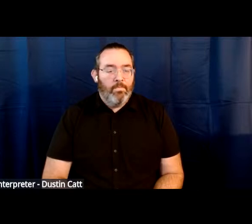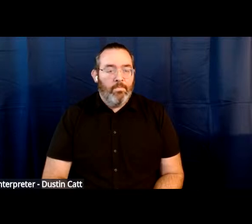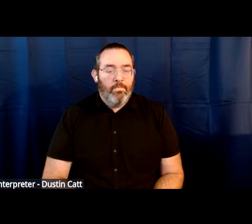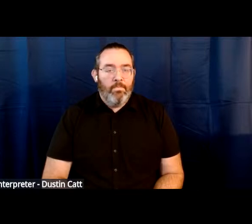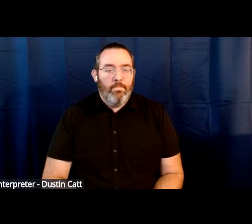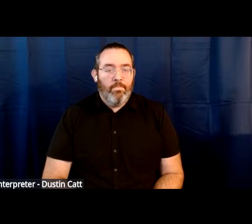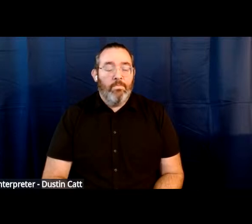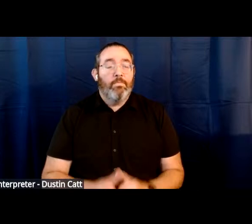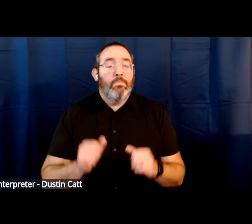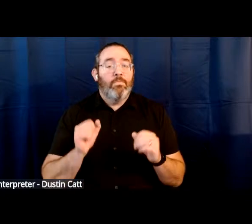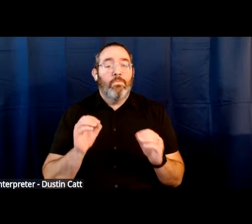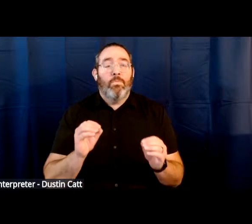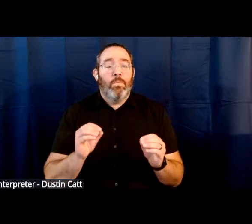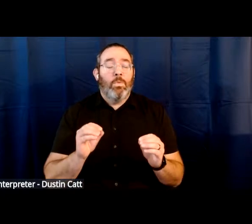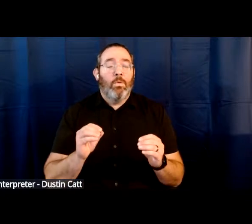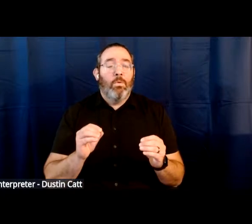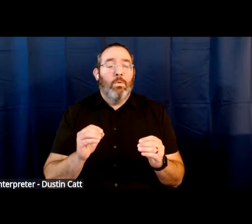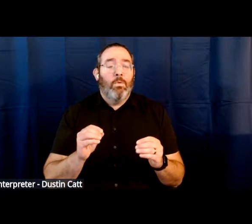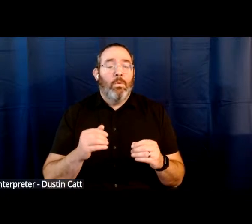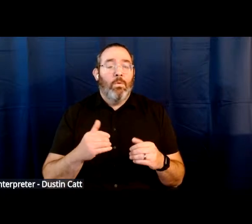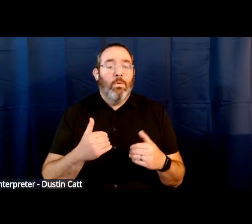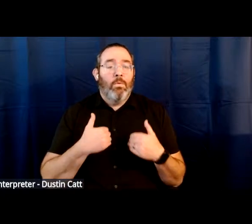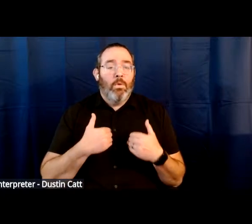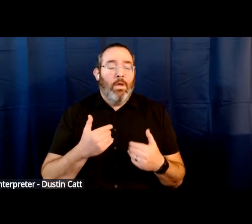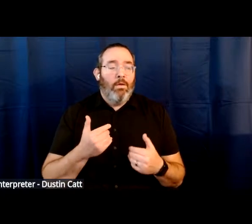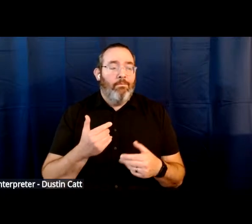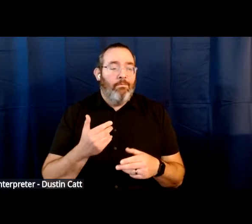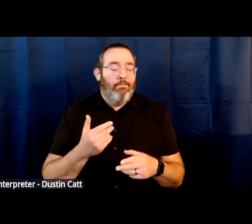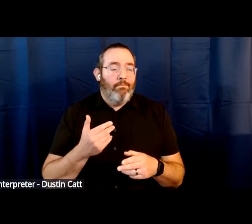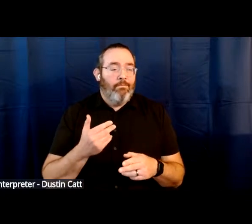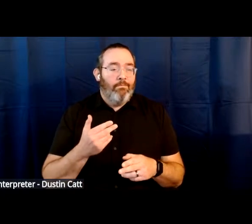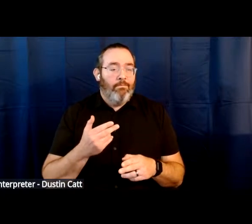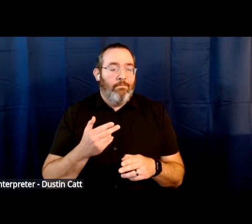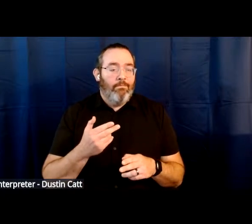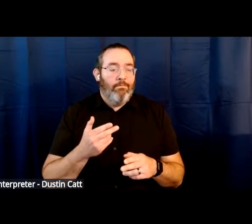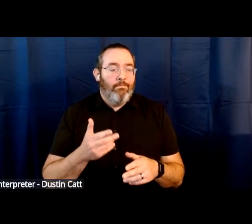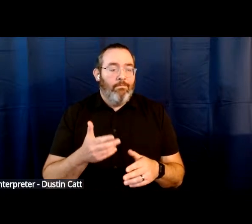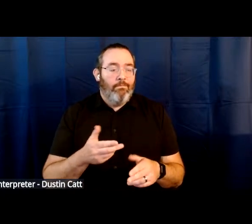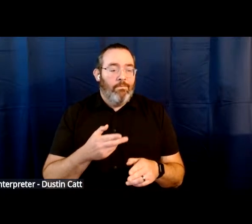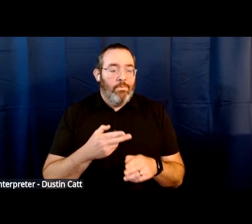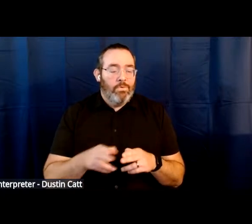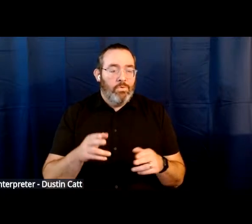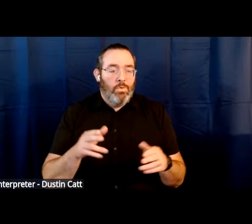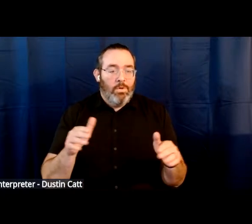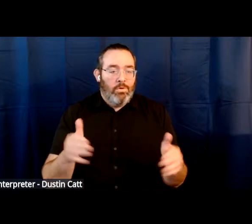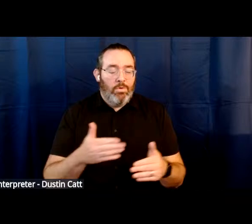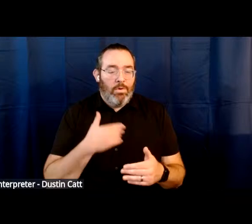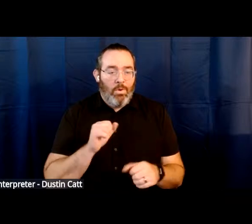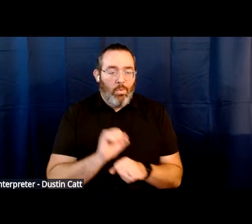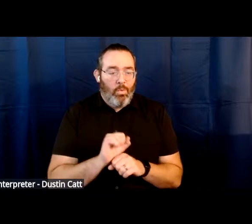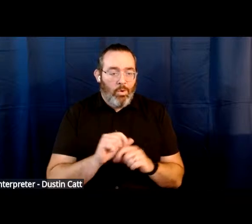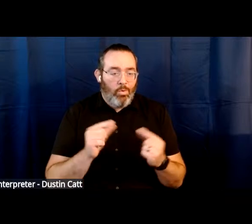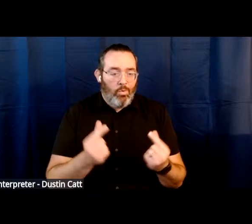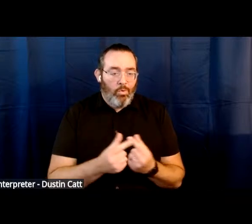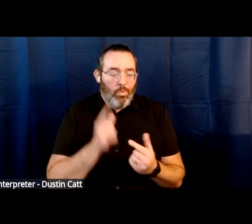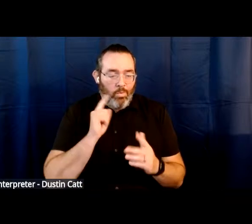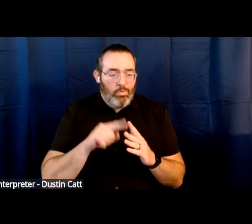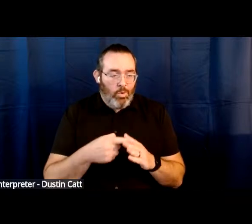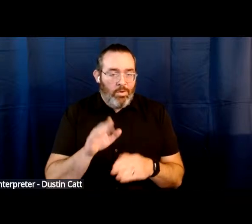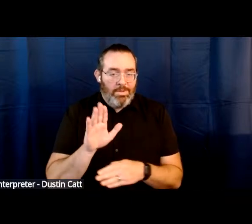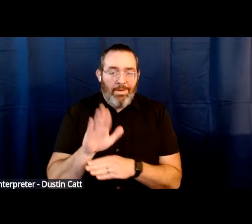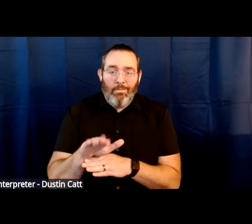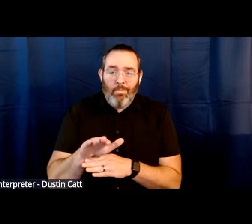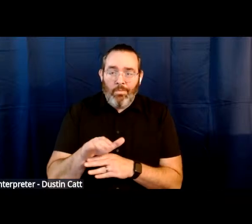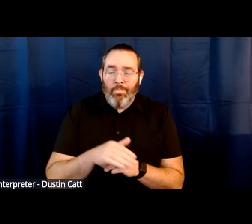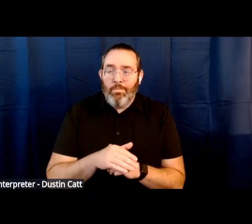So we now just have a very quick introduction to our working groups, which we will start this afternoon. So